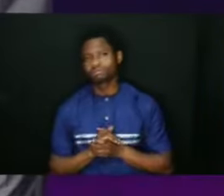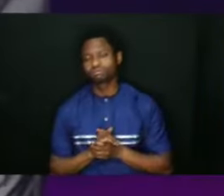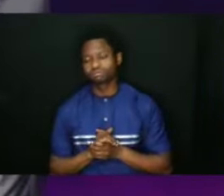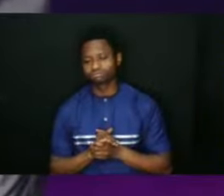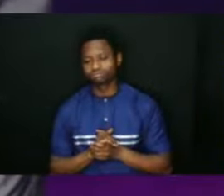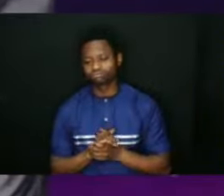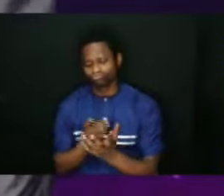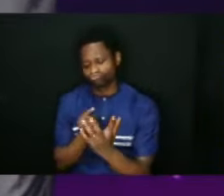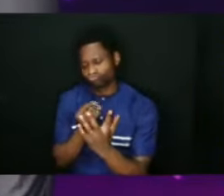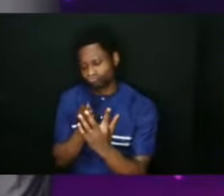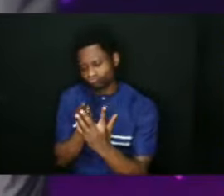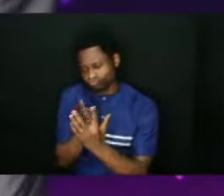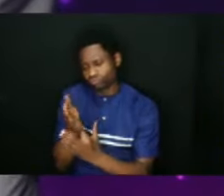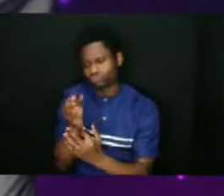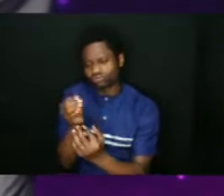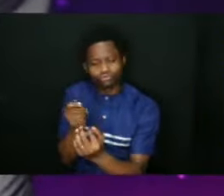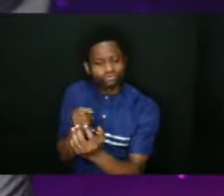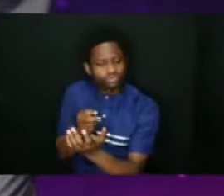transparency.